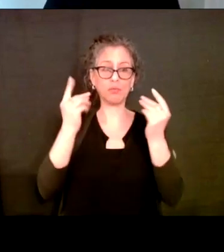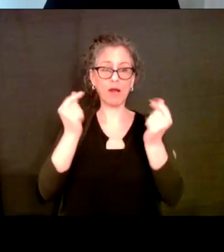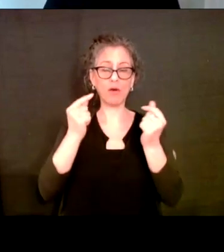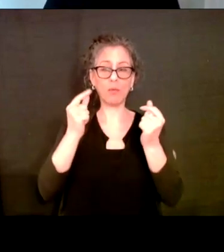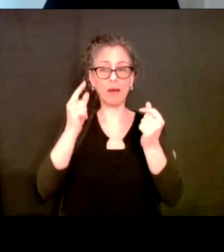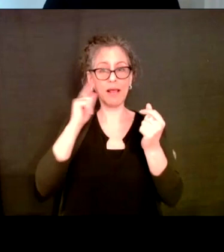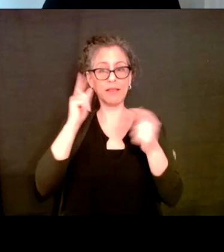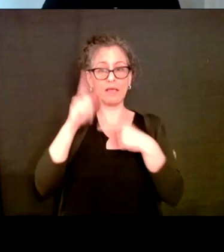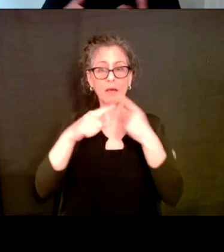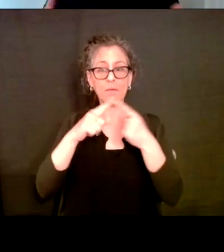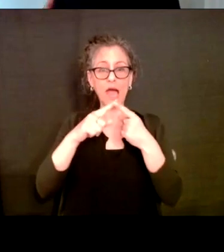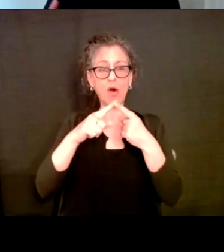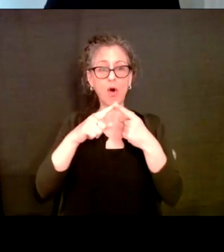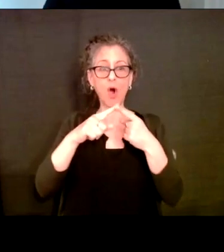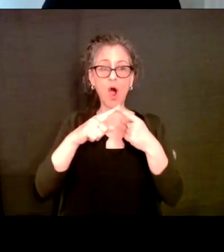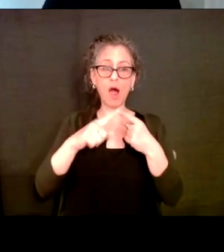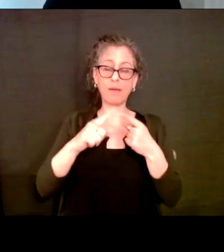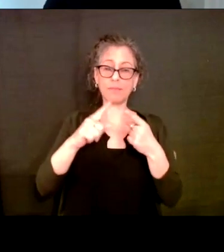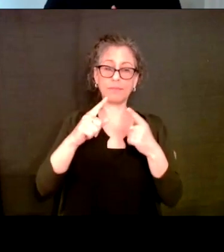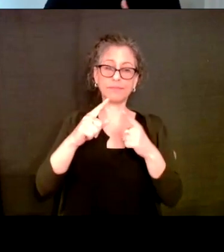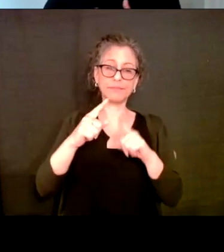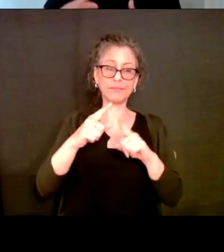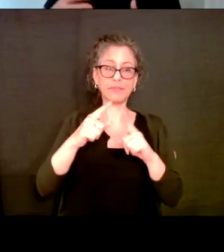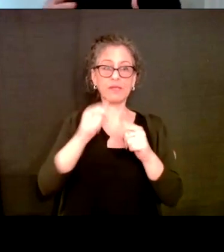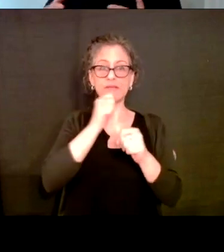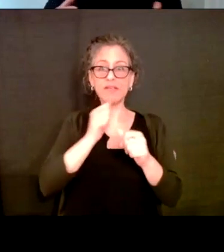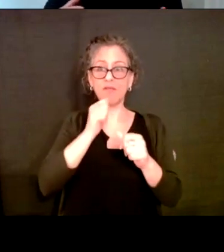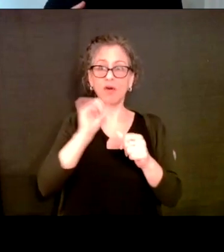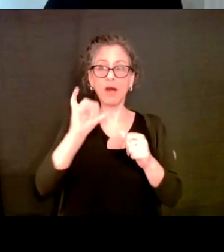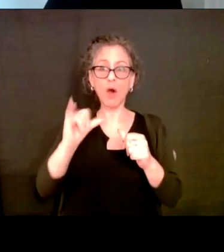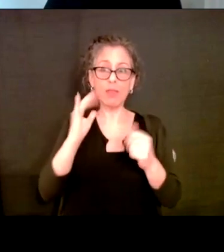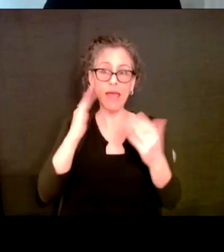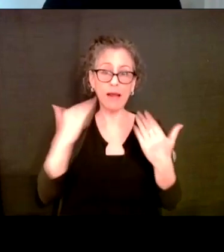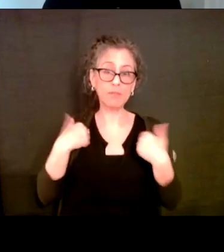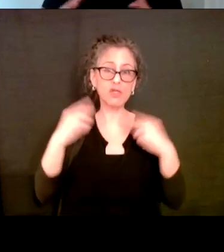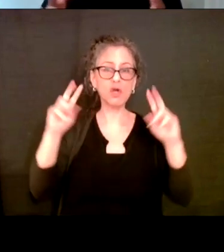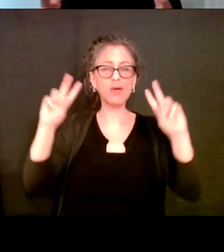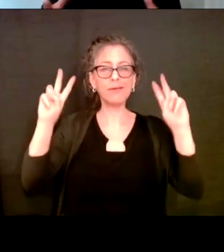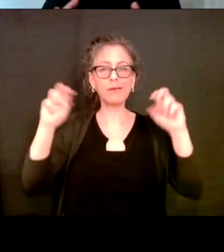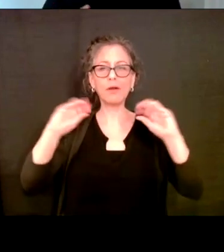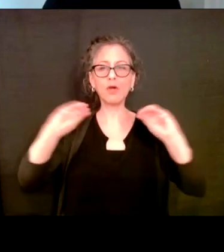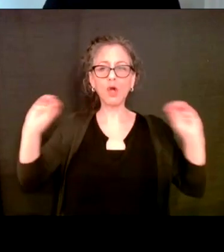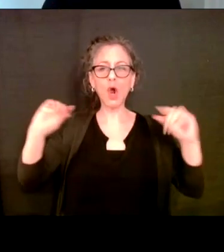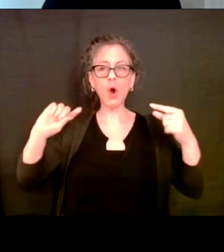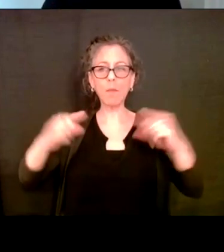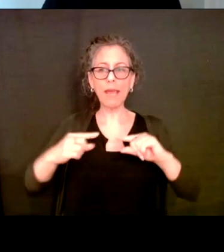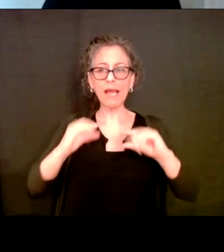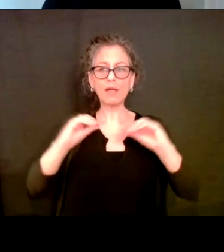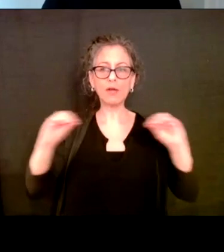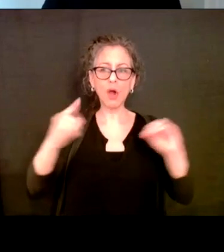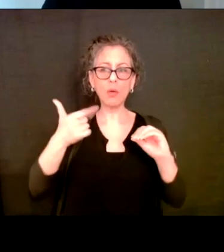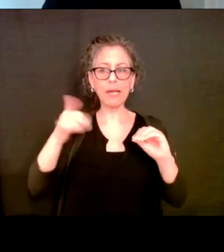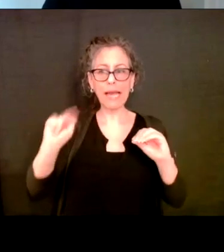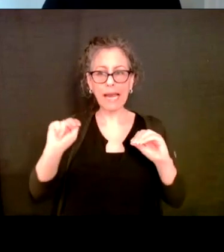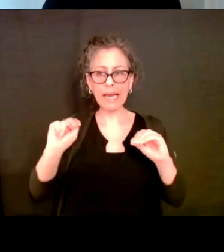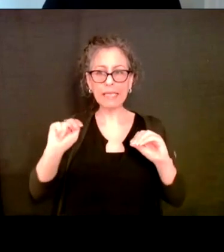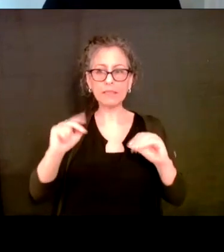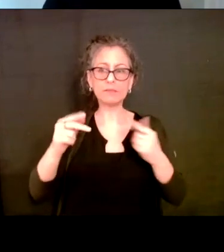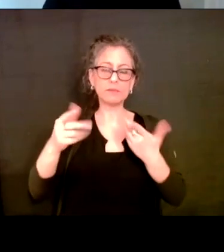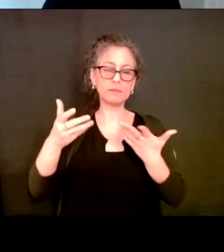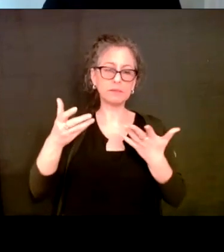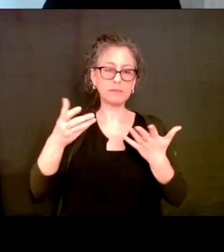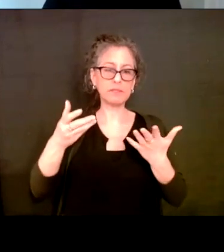as redemptive. In other words, feeling like there's no pain, no gain, offer it up. The fact of the matter